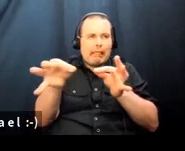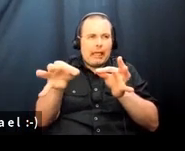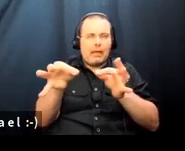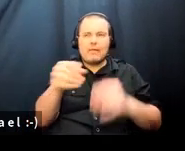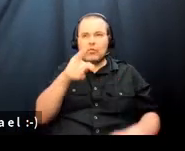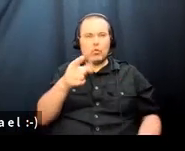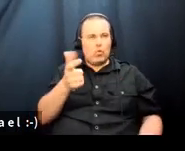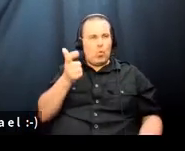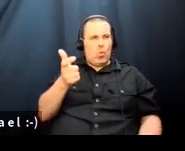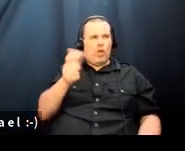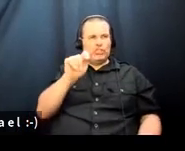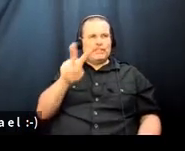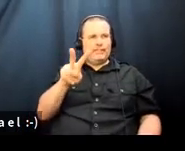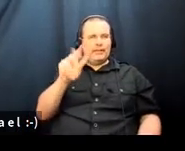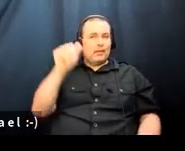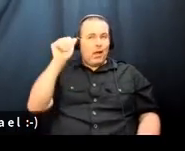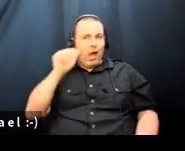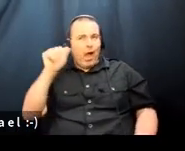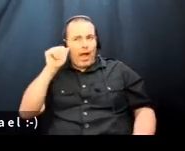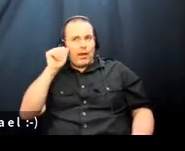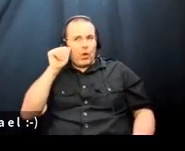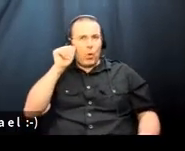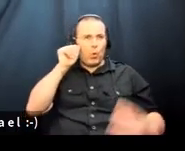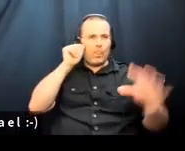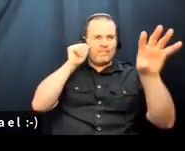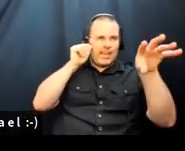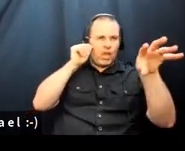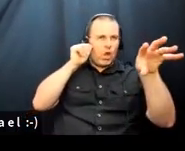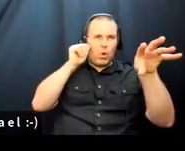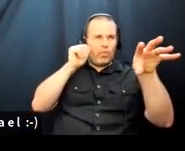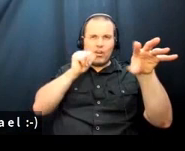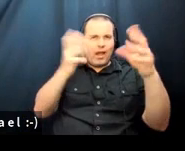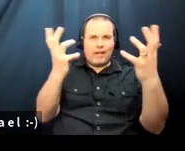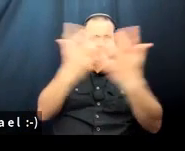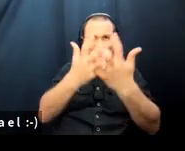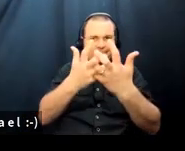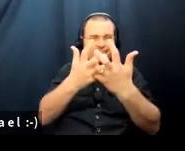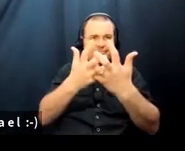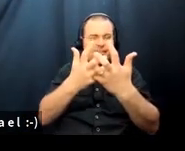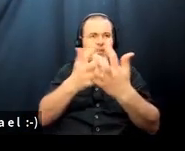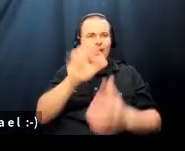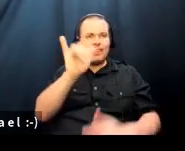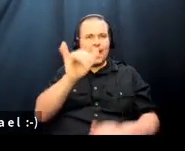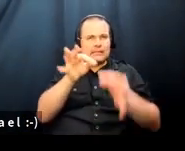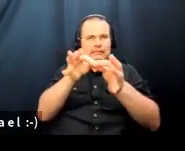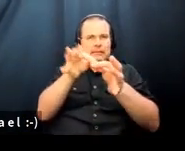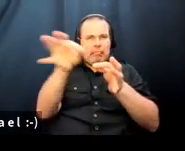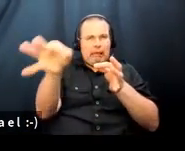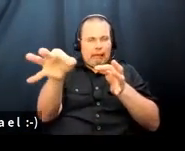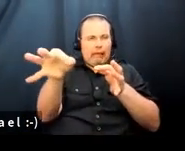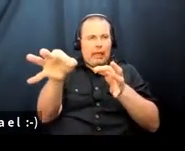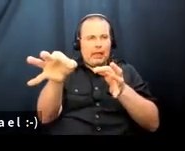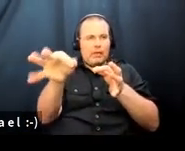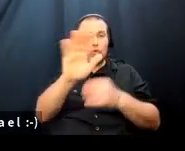and the video aren't synced? Because of that slight delay, your child's brain is